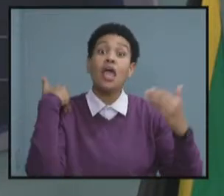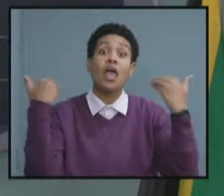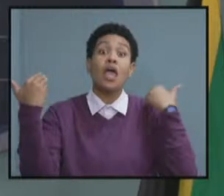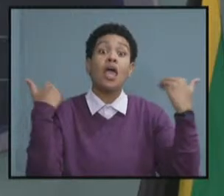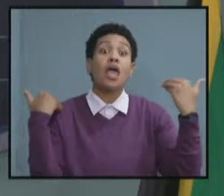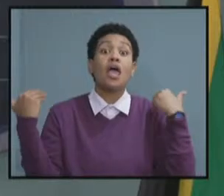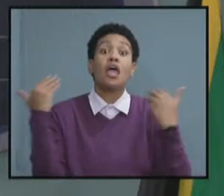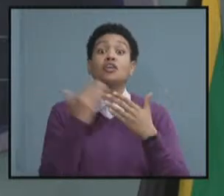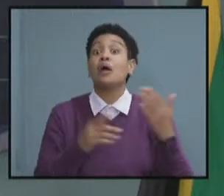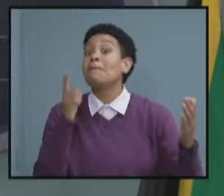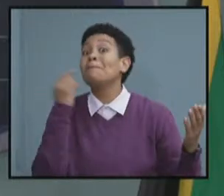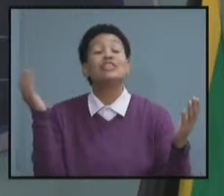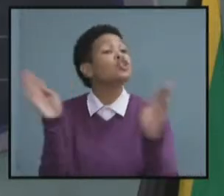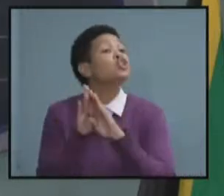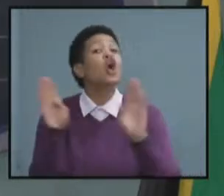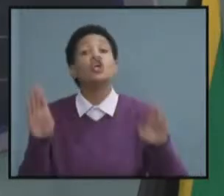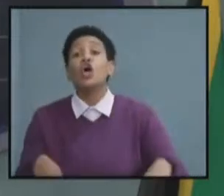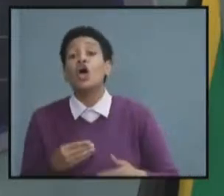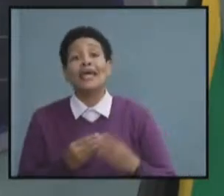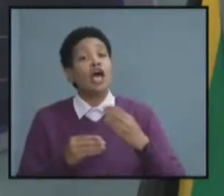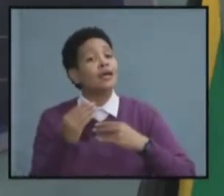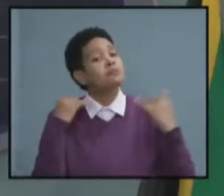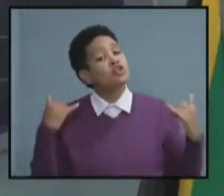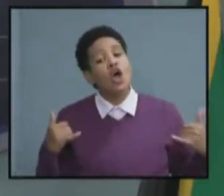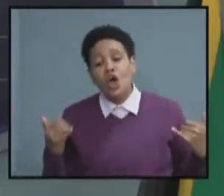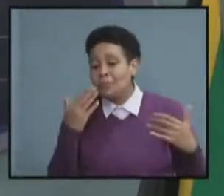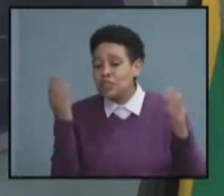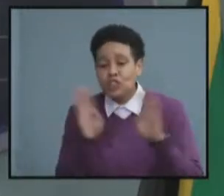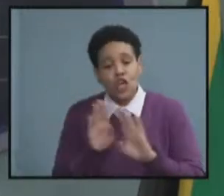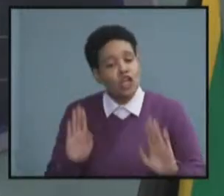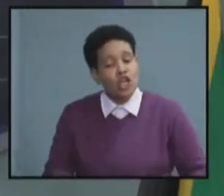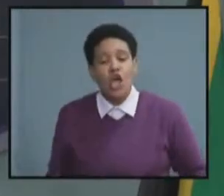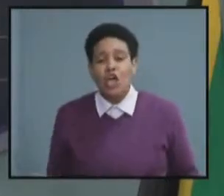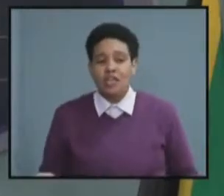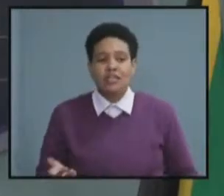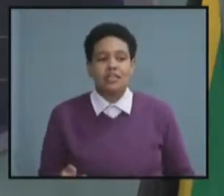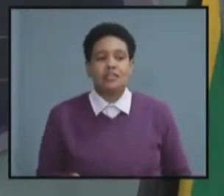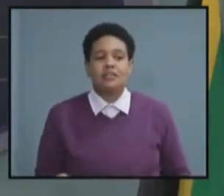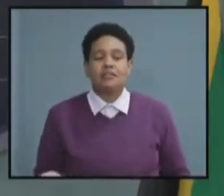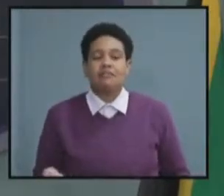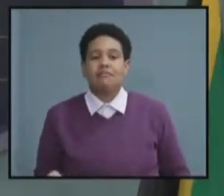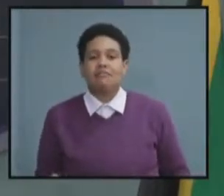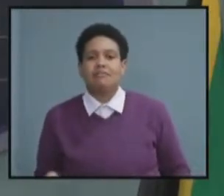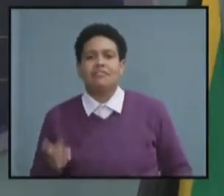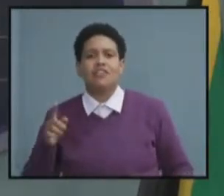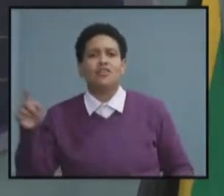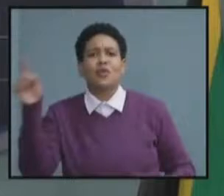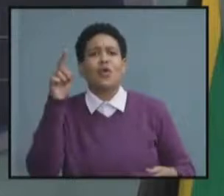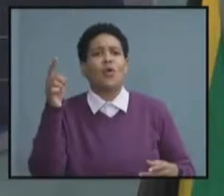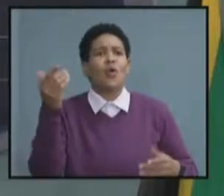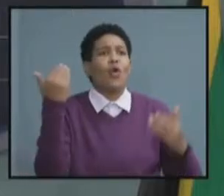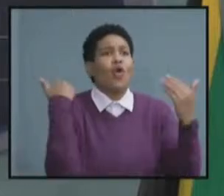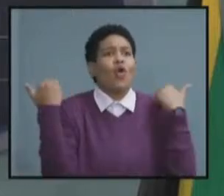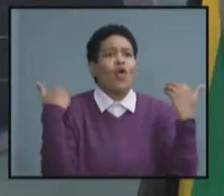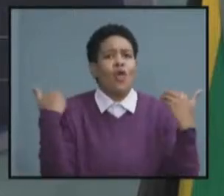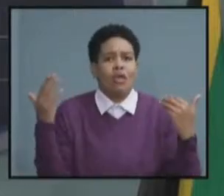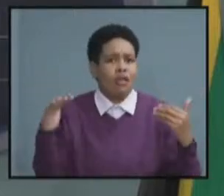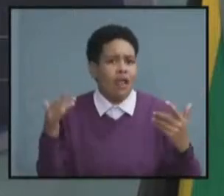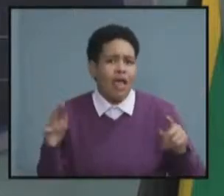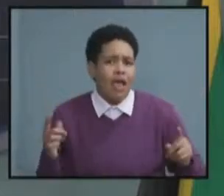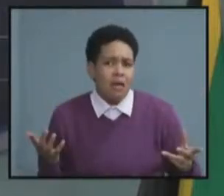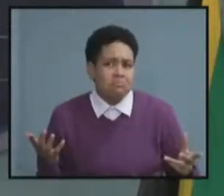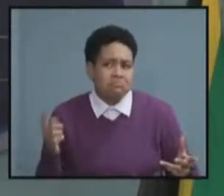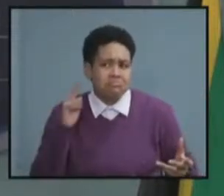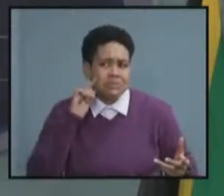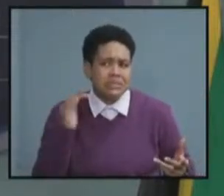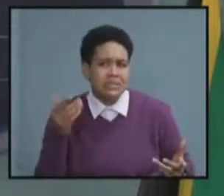certain quarters to shut down the economy. I mean, it's as if those calls were not made. The